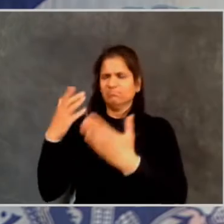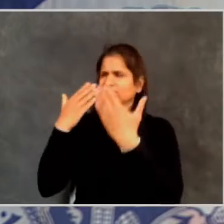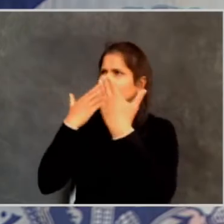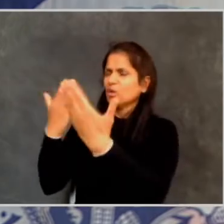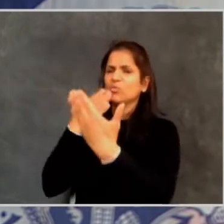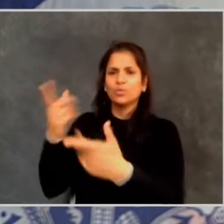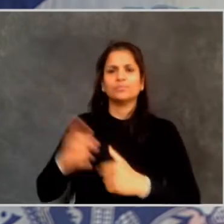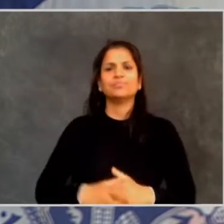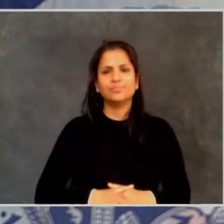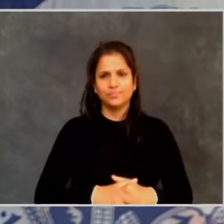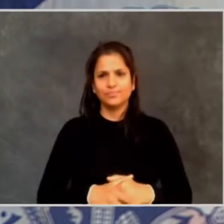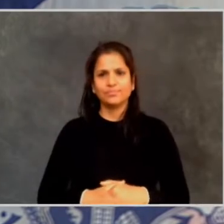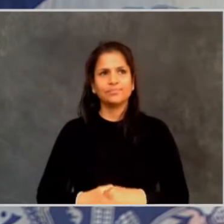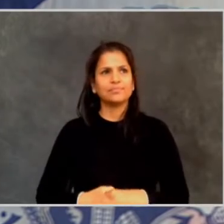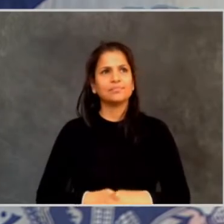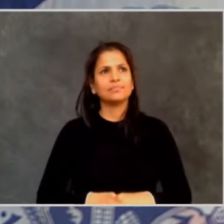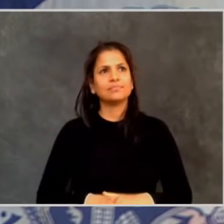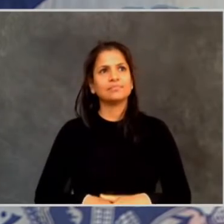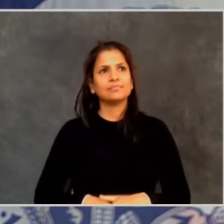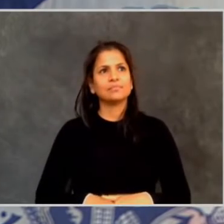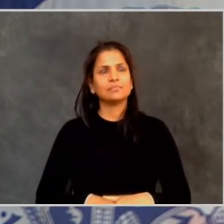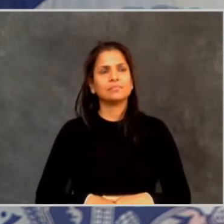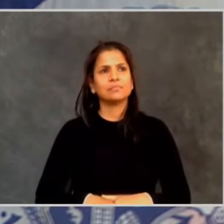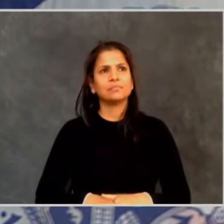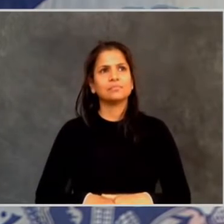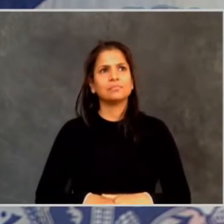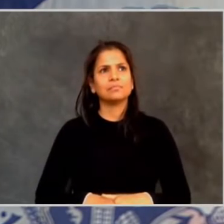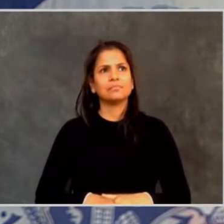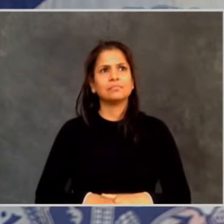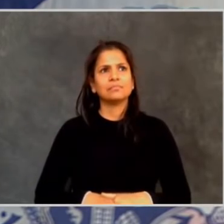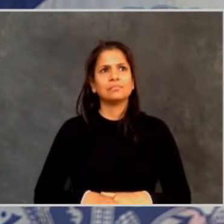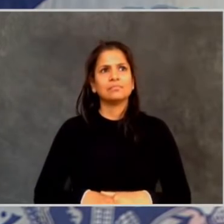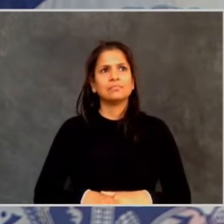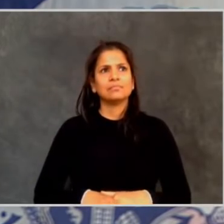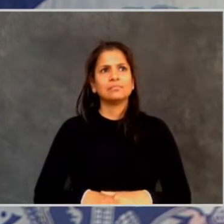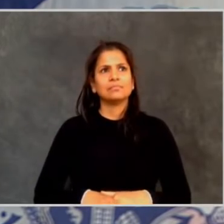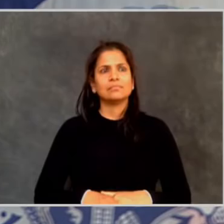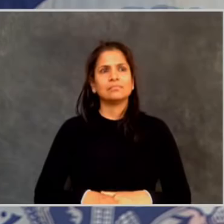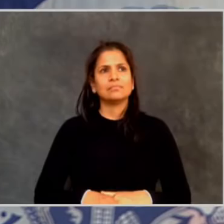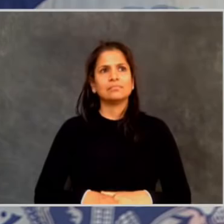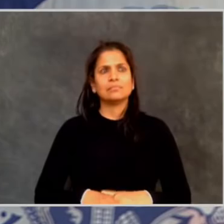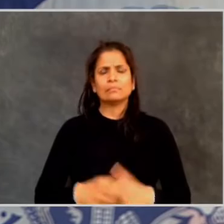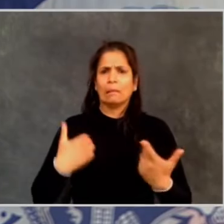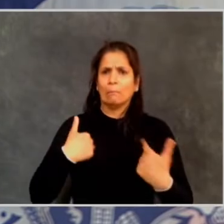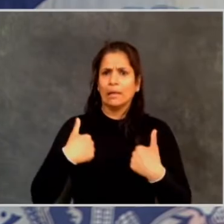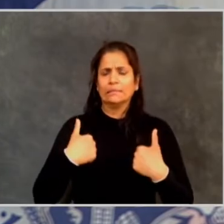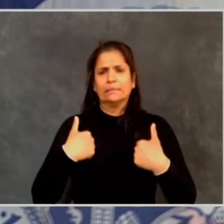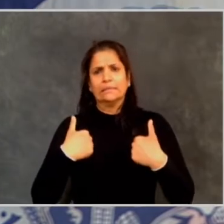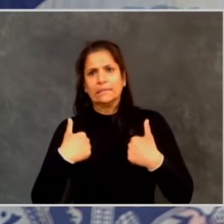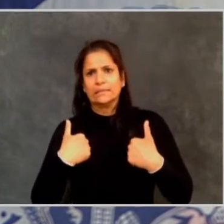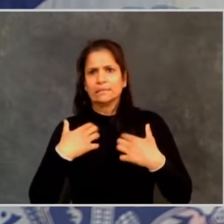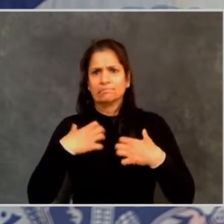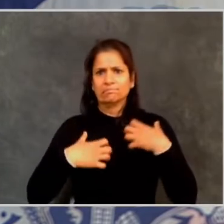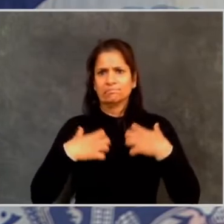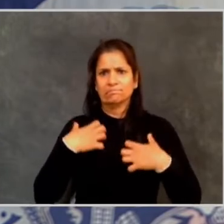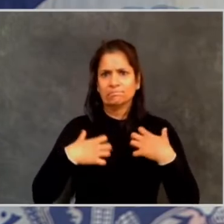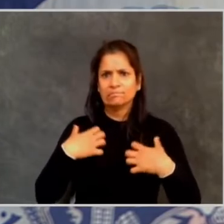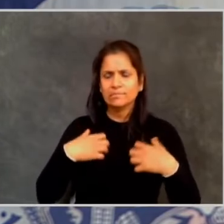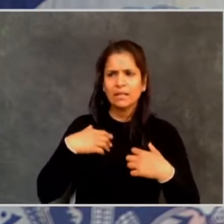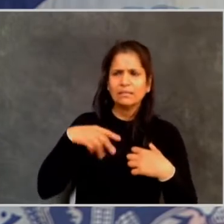money at all to pay for food. The plan that Commissioner Garcia is putting together is for